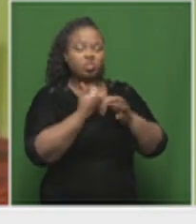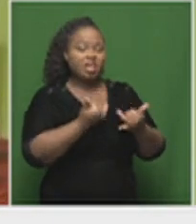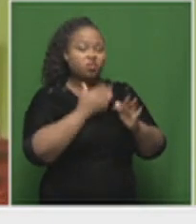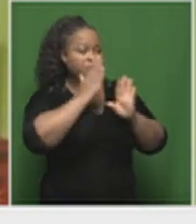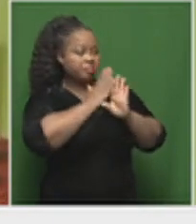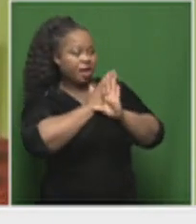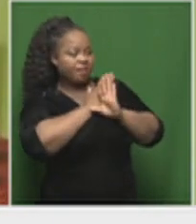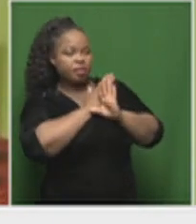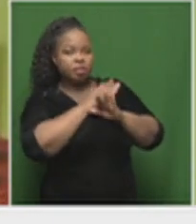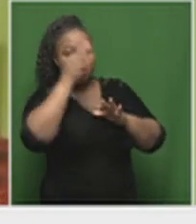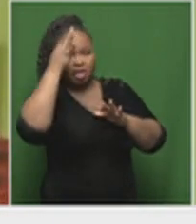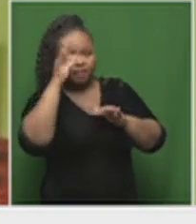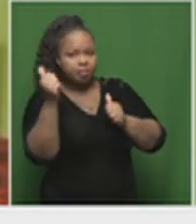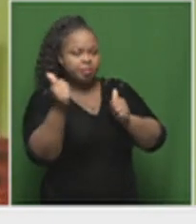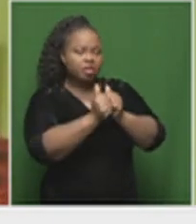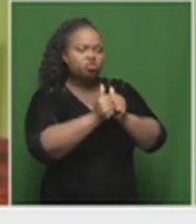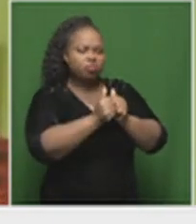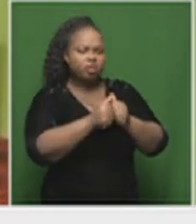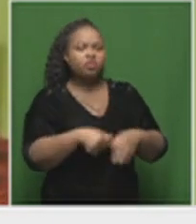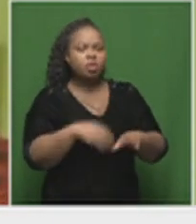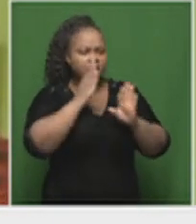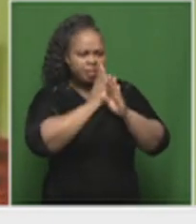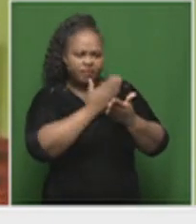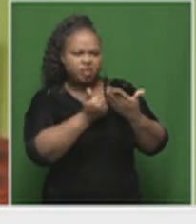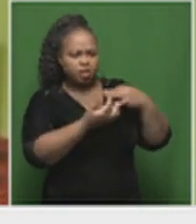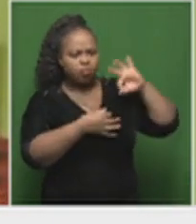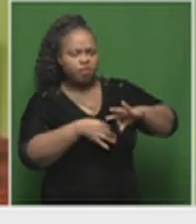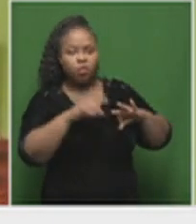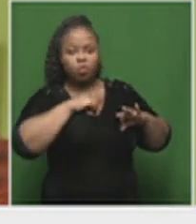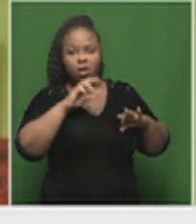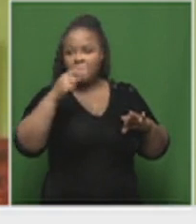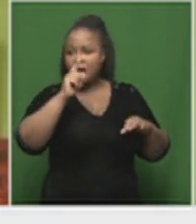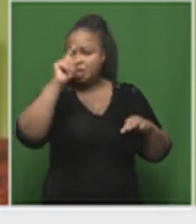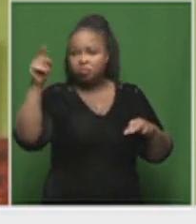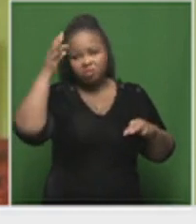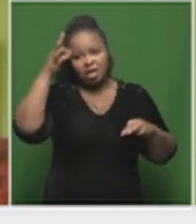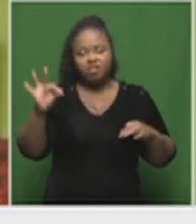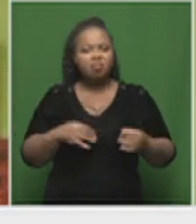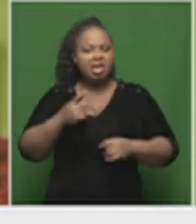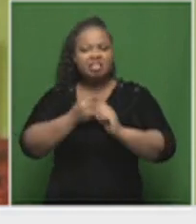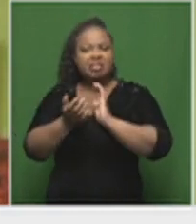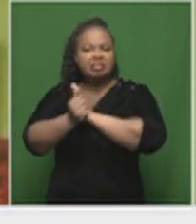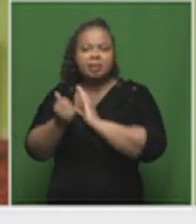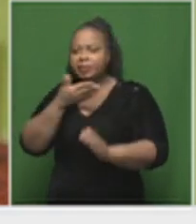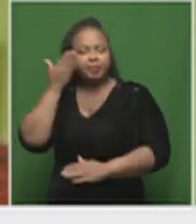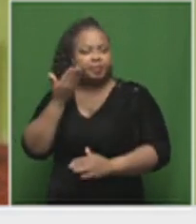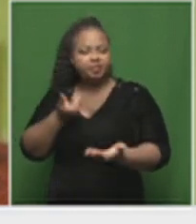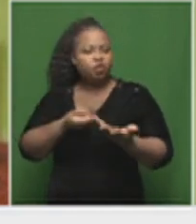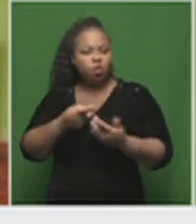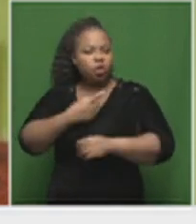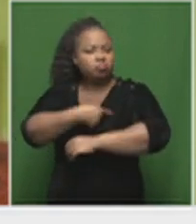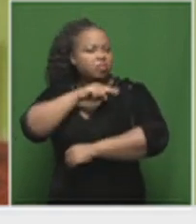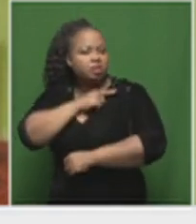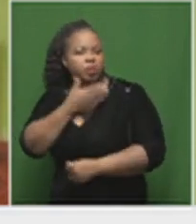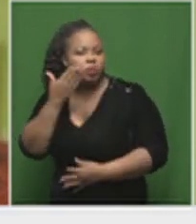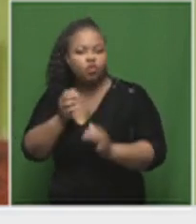do benefit the private sector because various governments have less capabilities to negotiate and